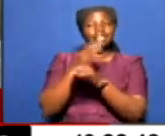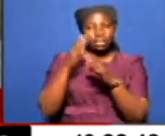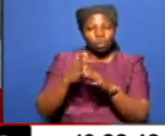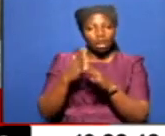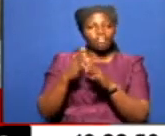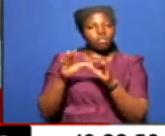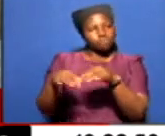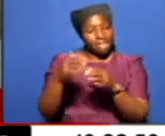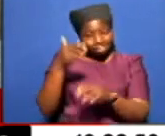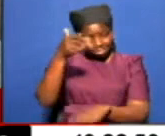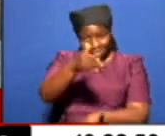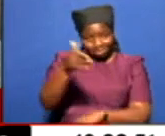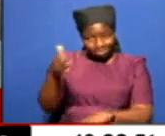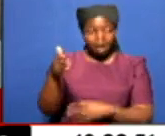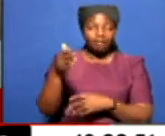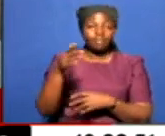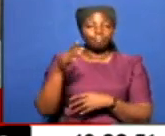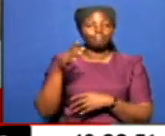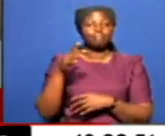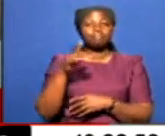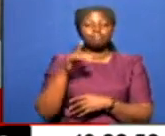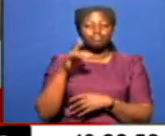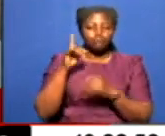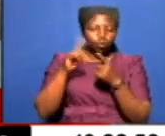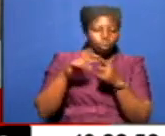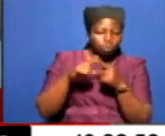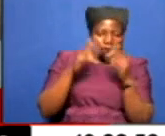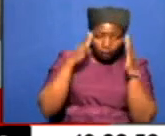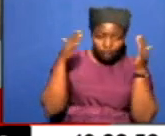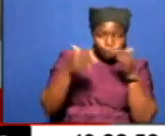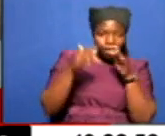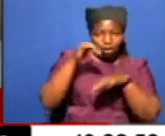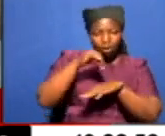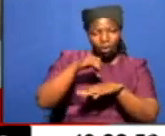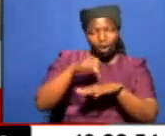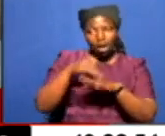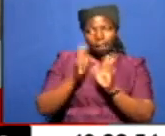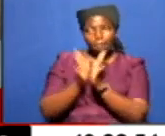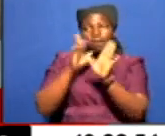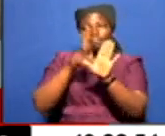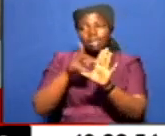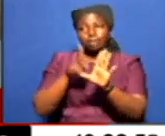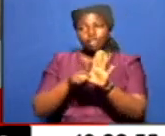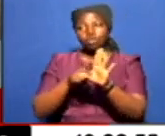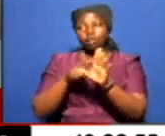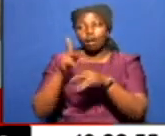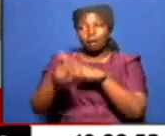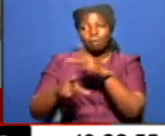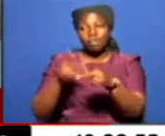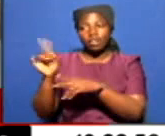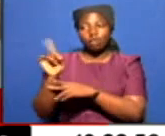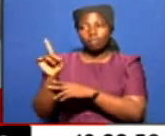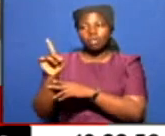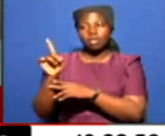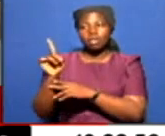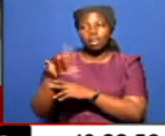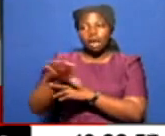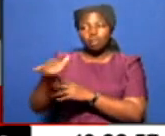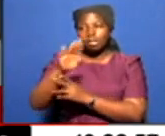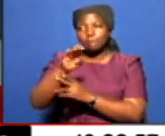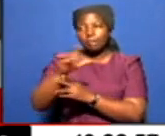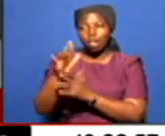are also there uh-huh. to basically look at the public participation process of the bill uh-huh. of Nairobi County to prevent and counter violent